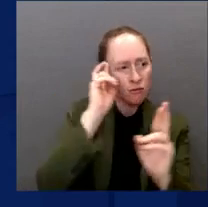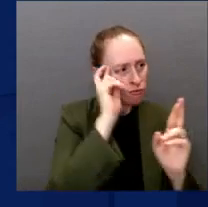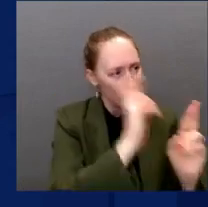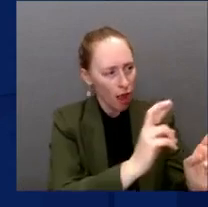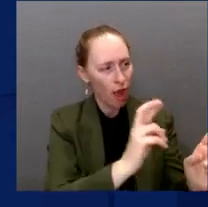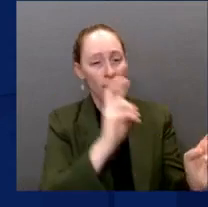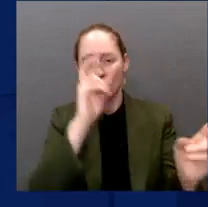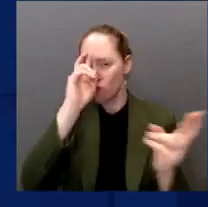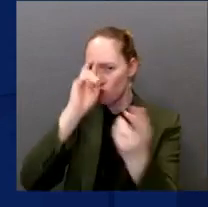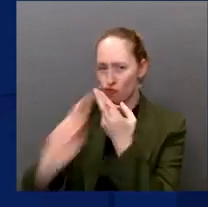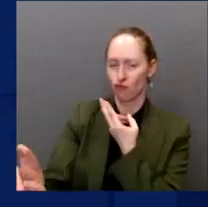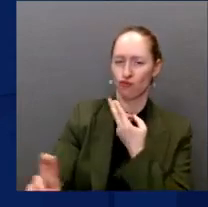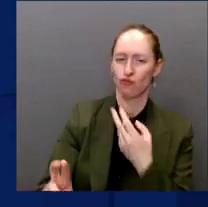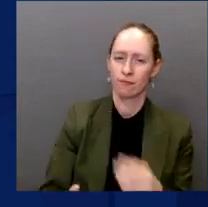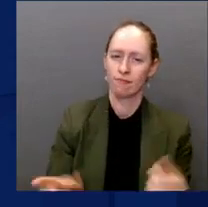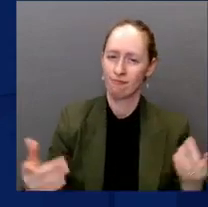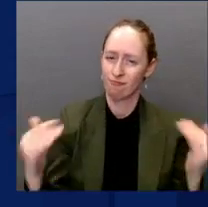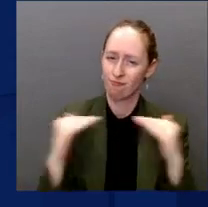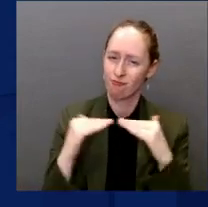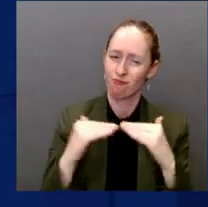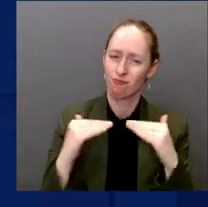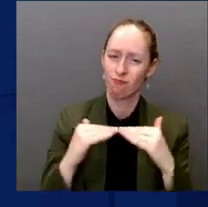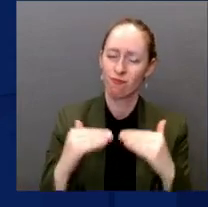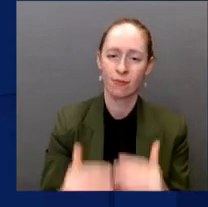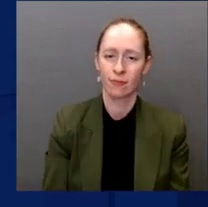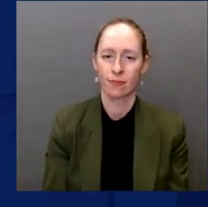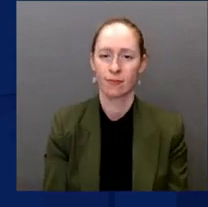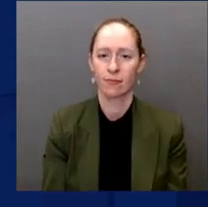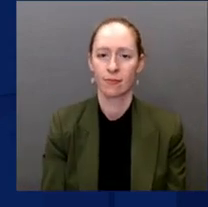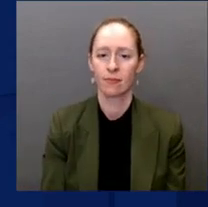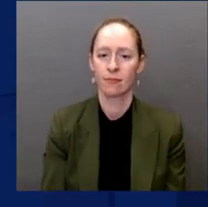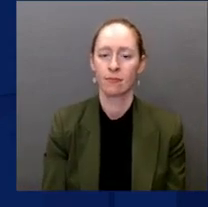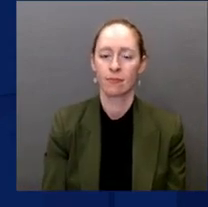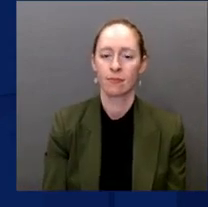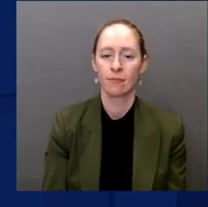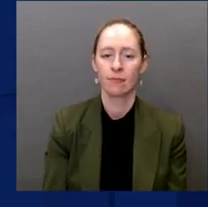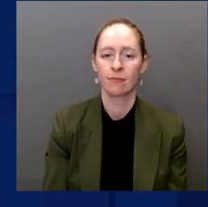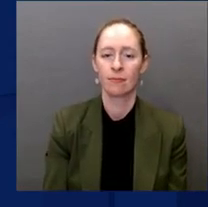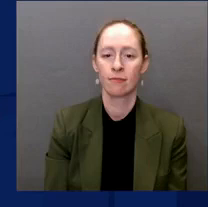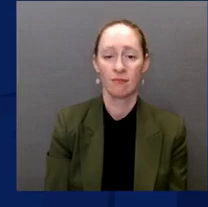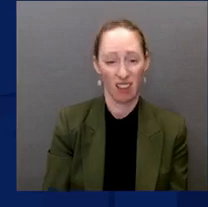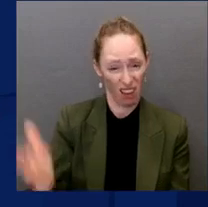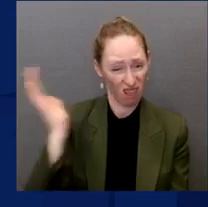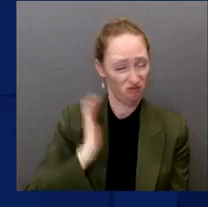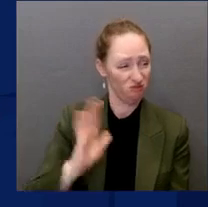to remember we used to be that way in politics. We fought like hell.